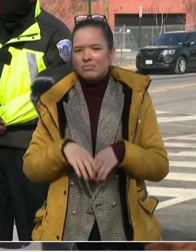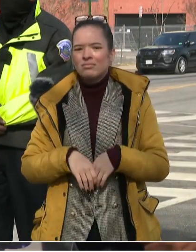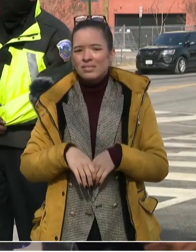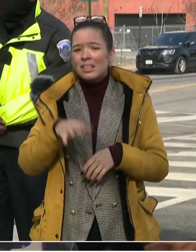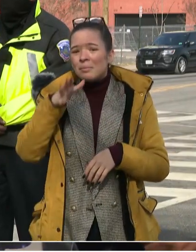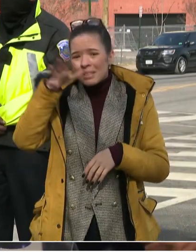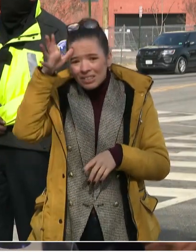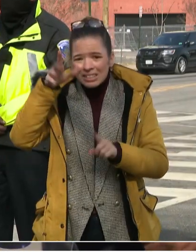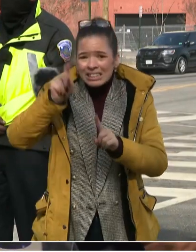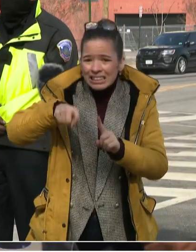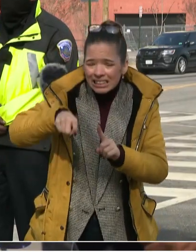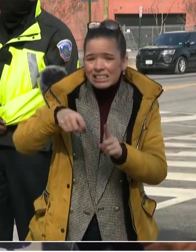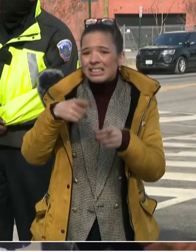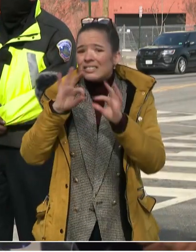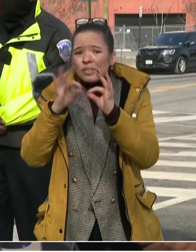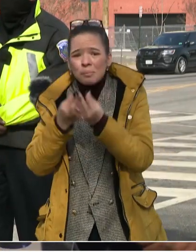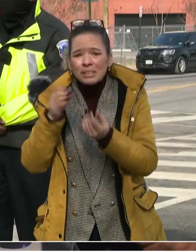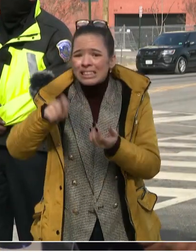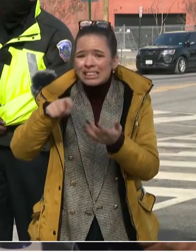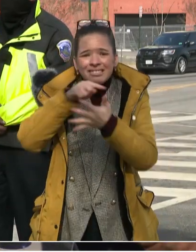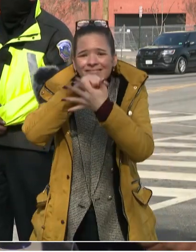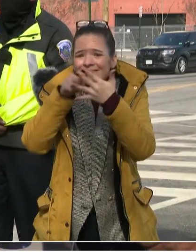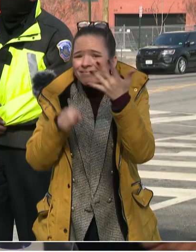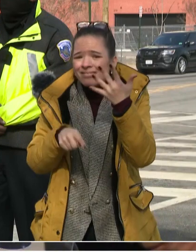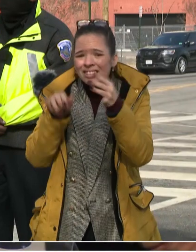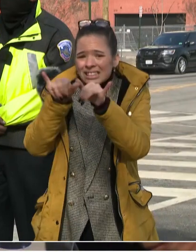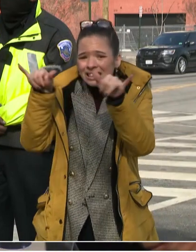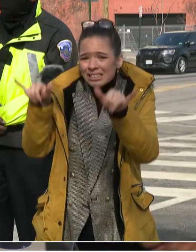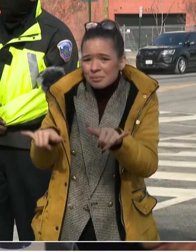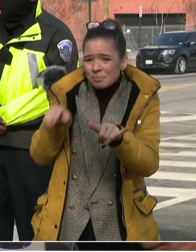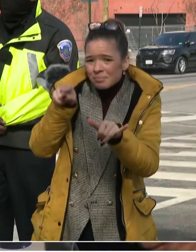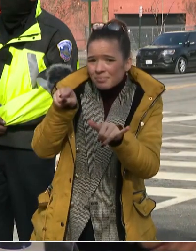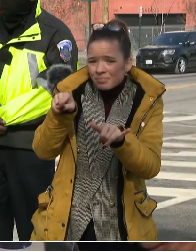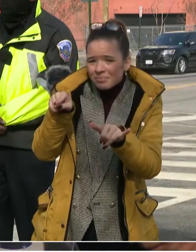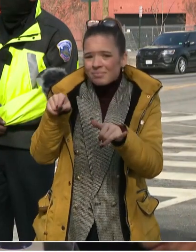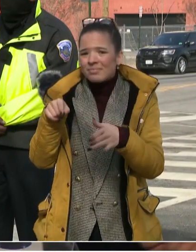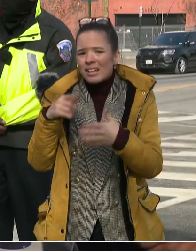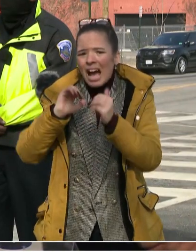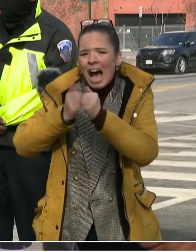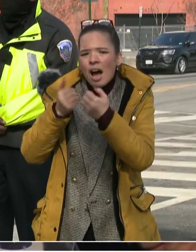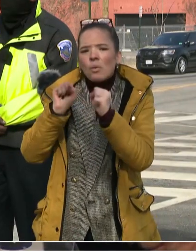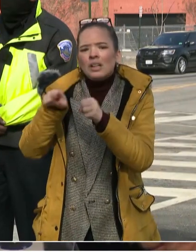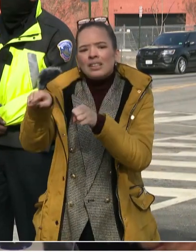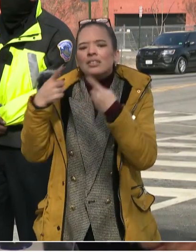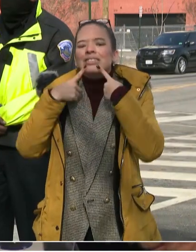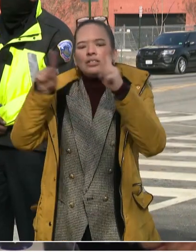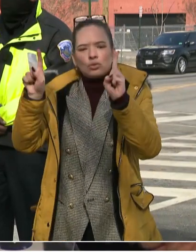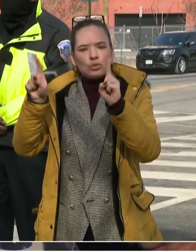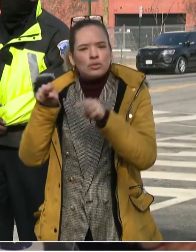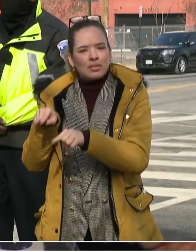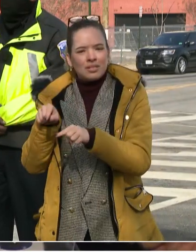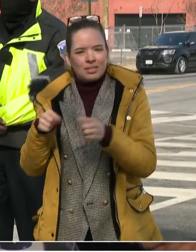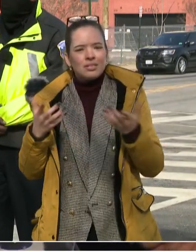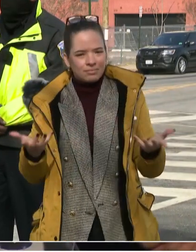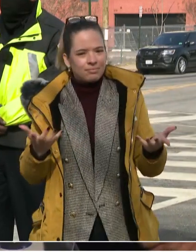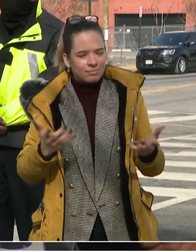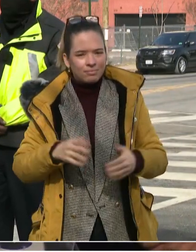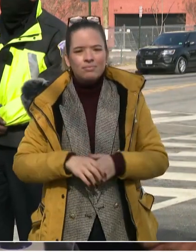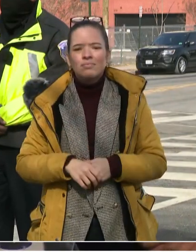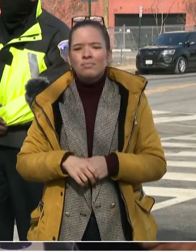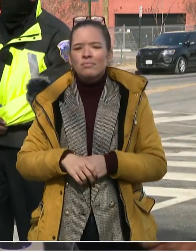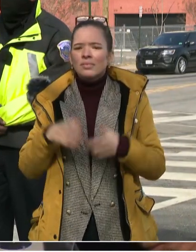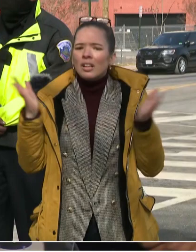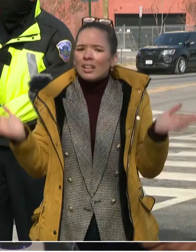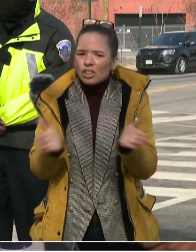their families and what their support systems need to be successful. We're currently accepting applications for this task force, and I encourage all of